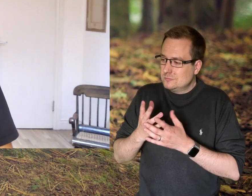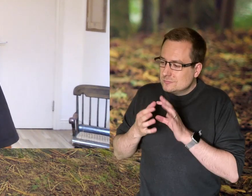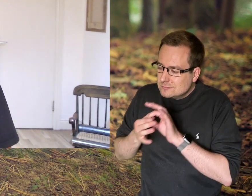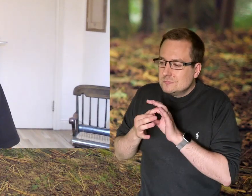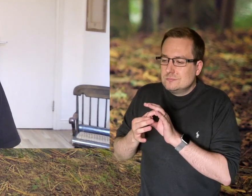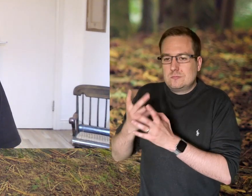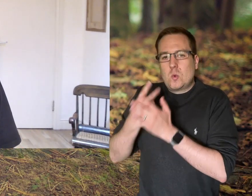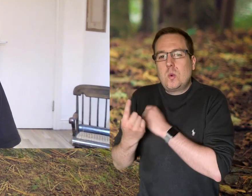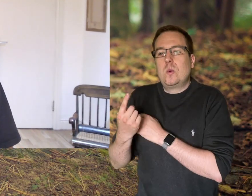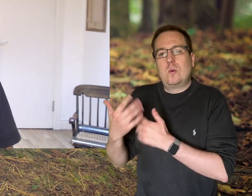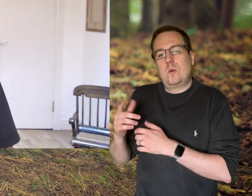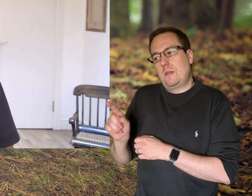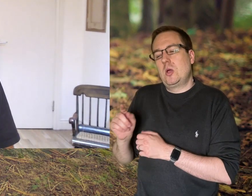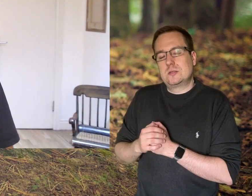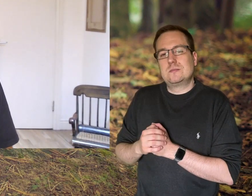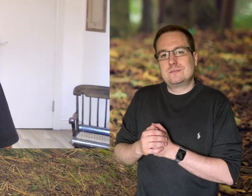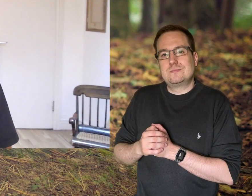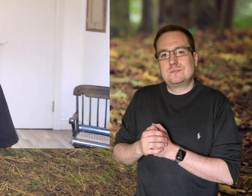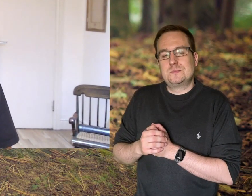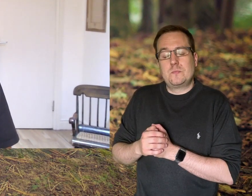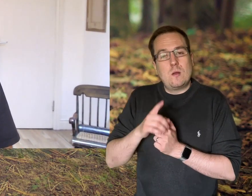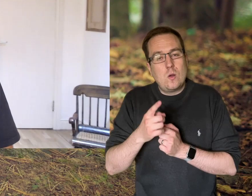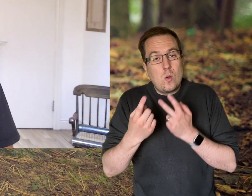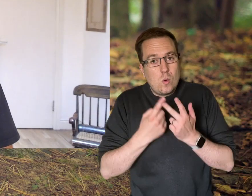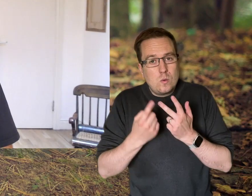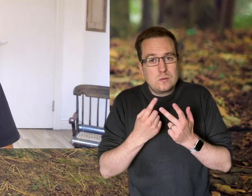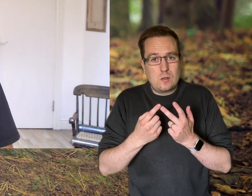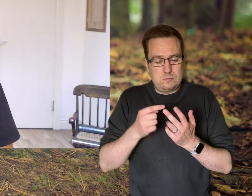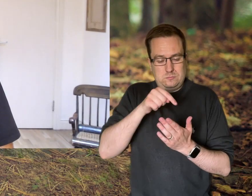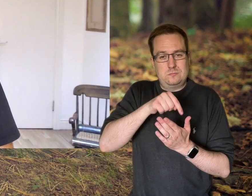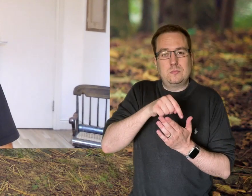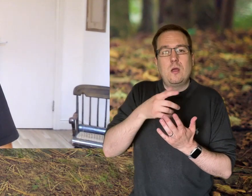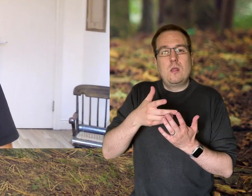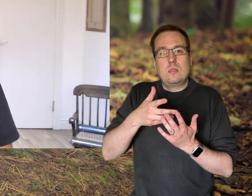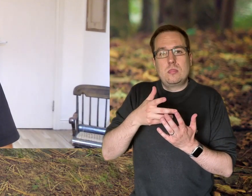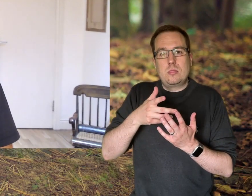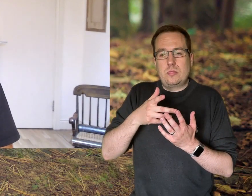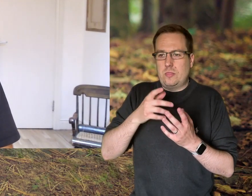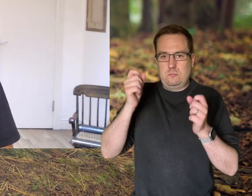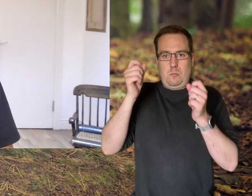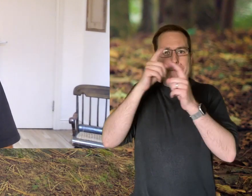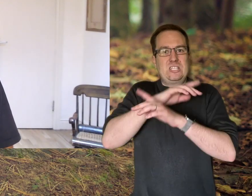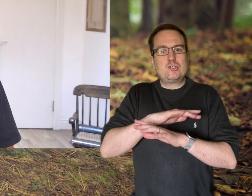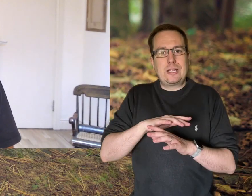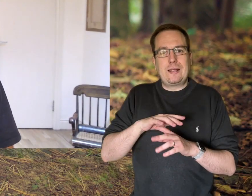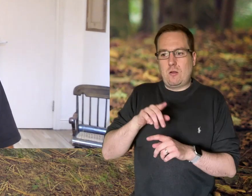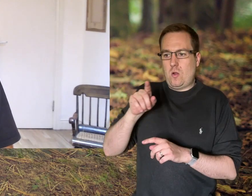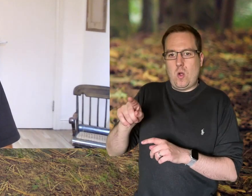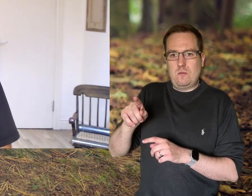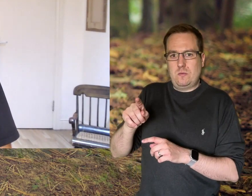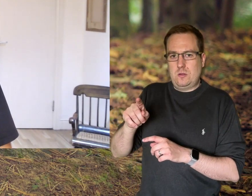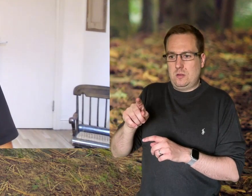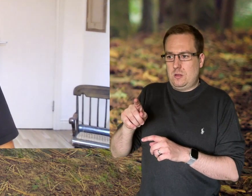And the second point is this, is the great mystery that he talks about, that the one flesh union of a husband and